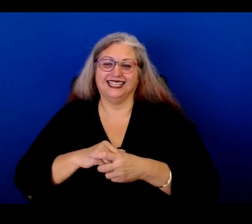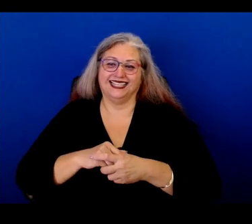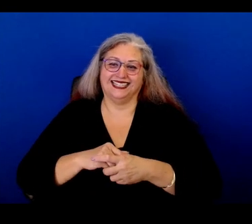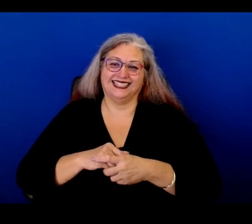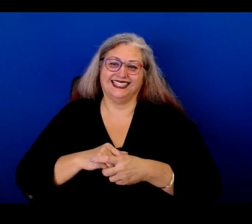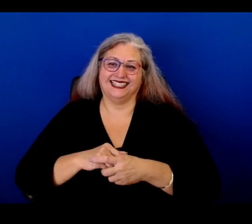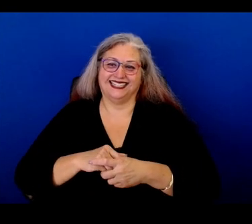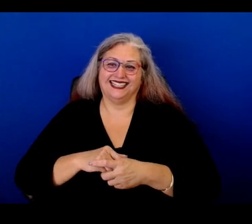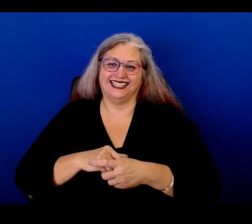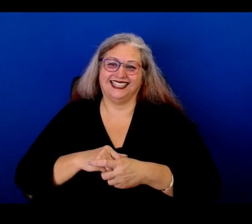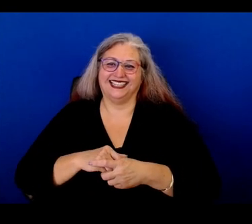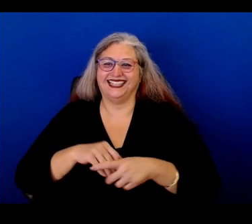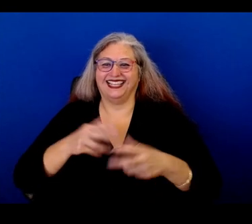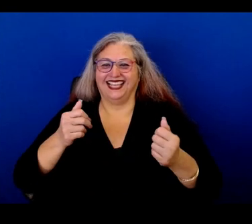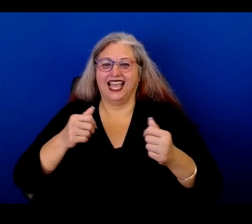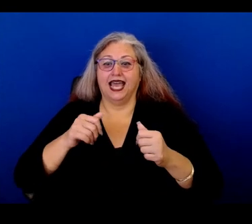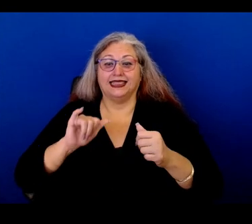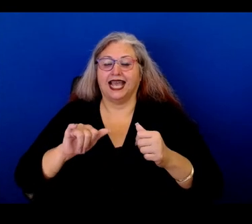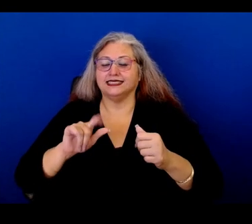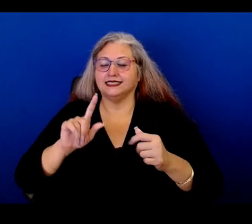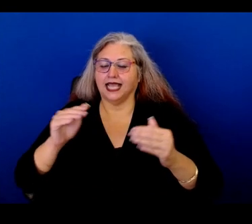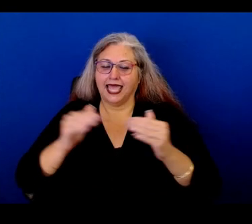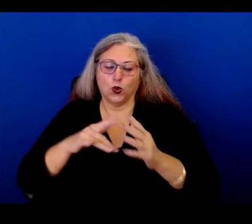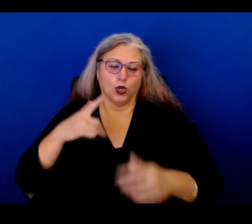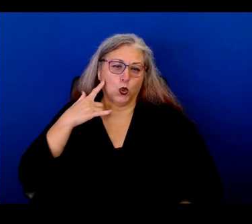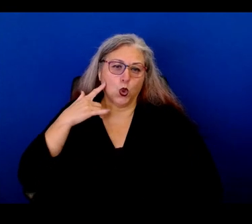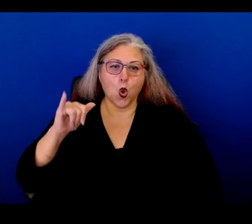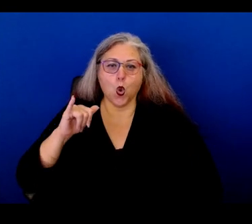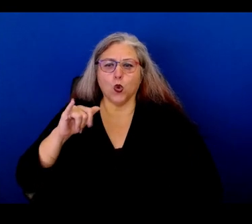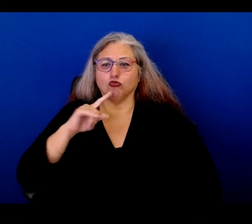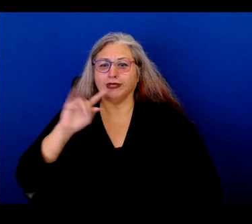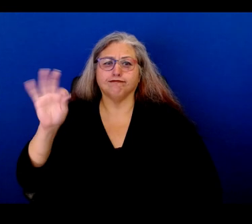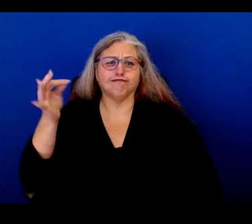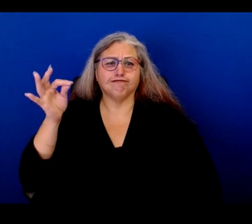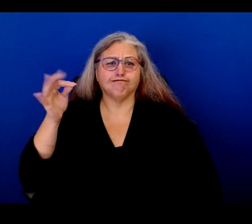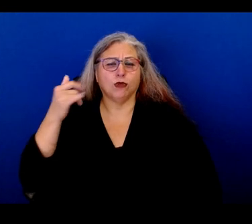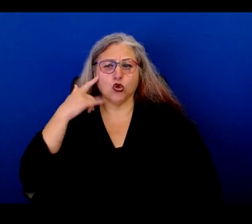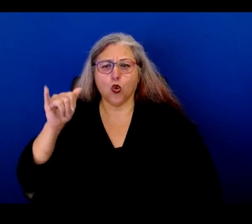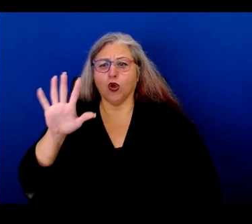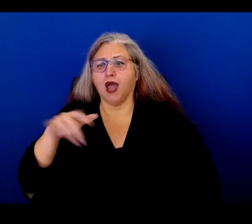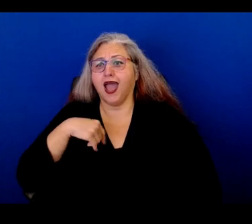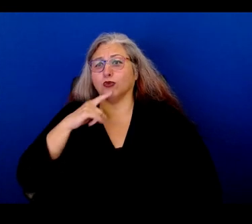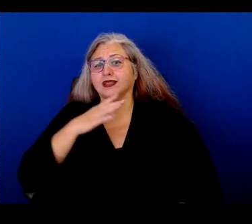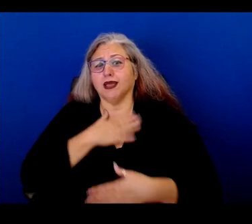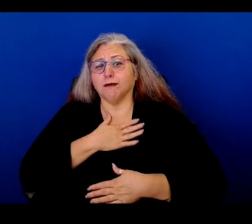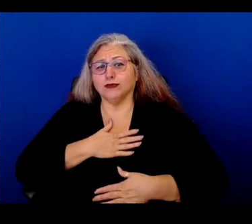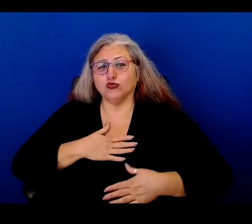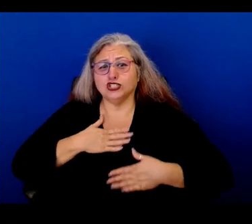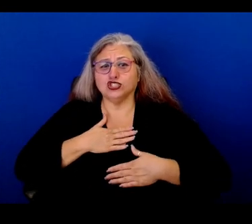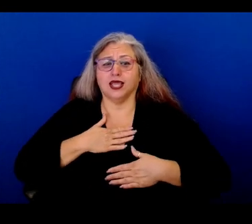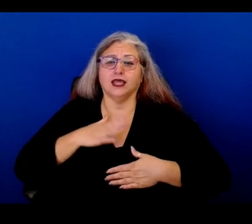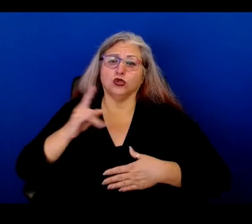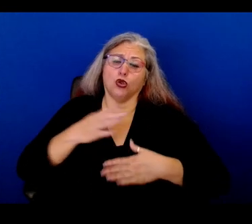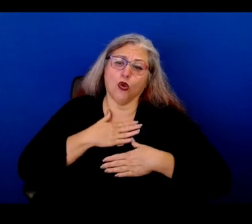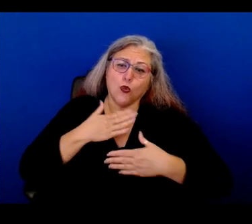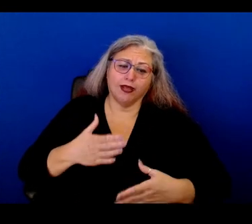is gold. It's really gold. And I really appreciate your willingness to give this follow-up